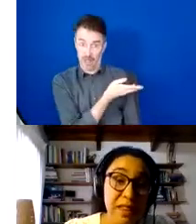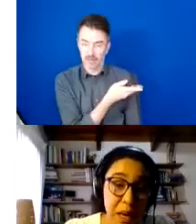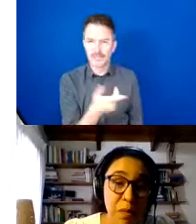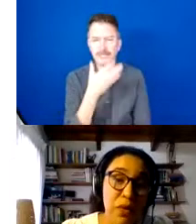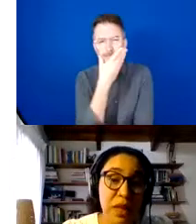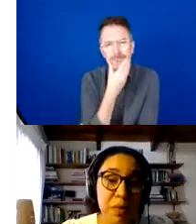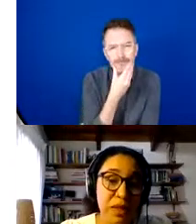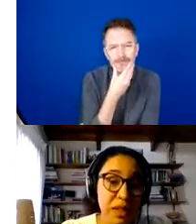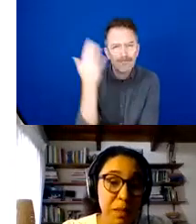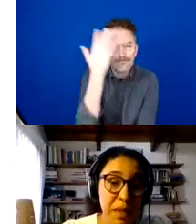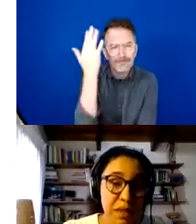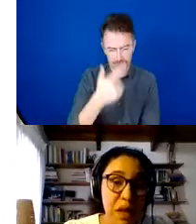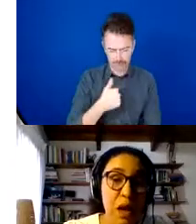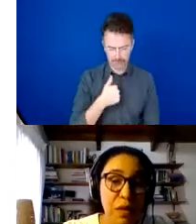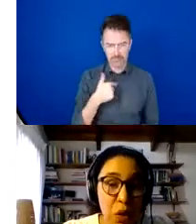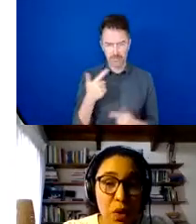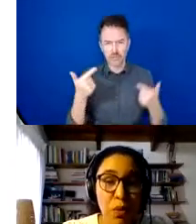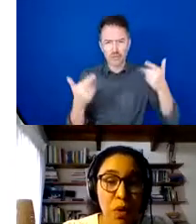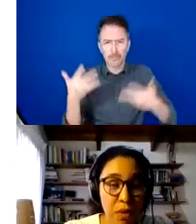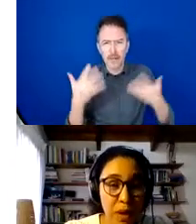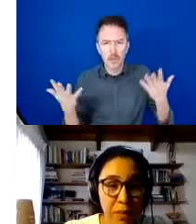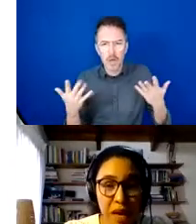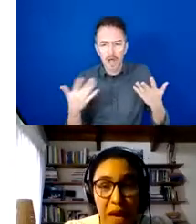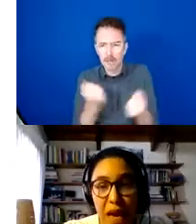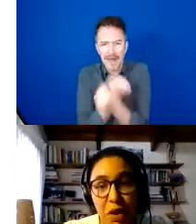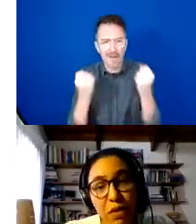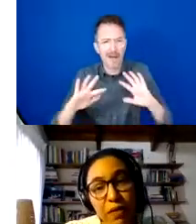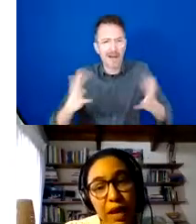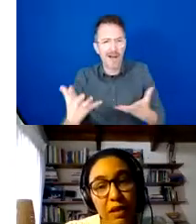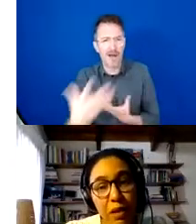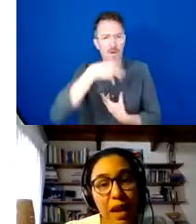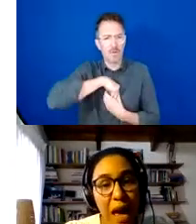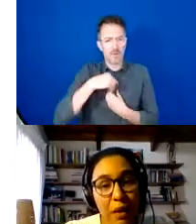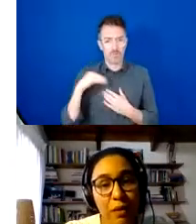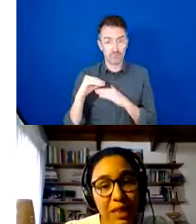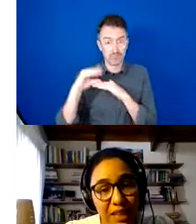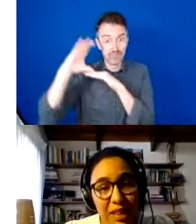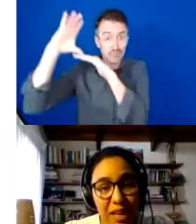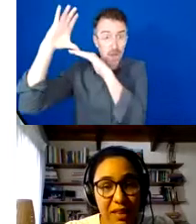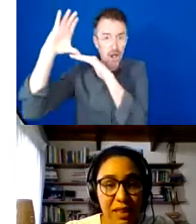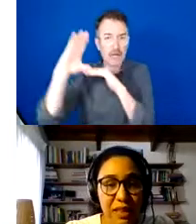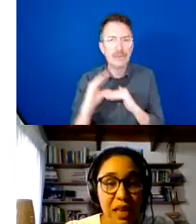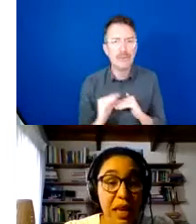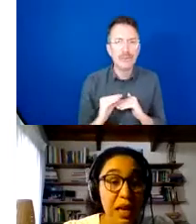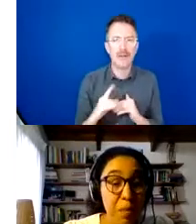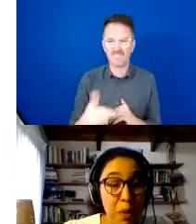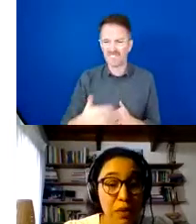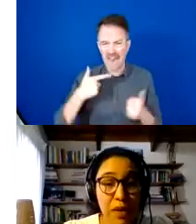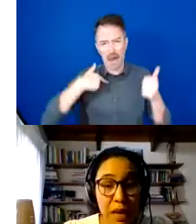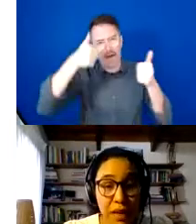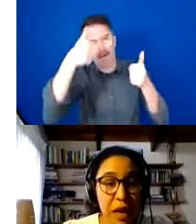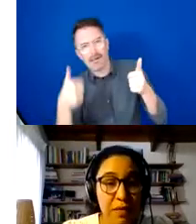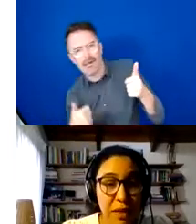Think the same for the participants of your programs and reflect on how these identities in